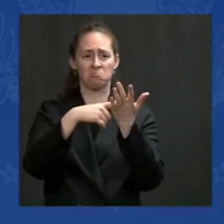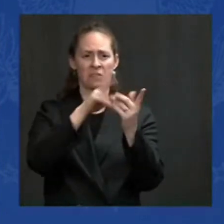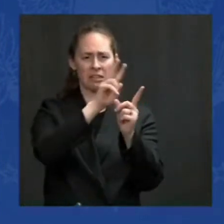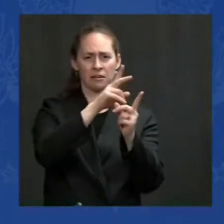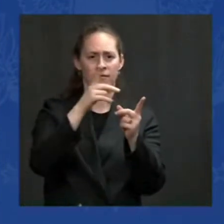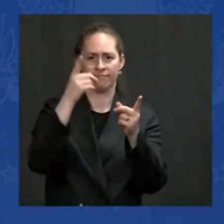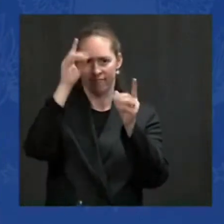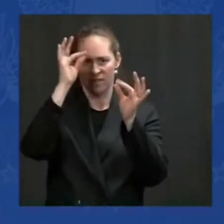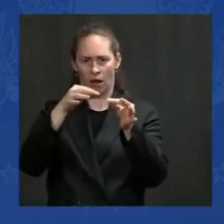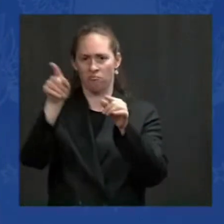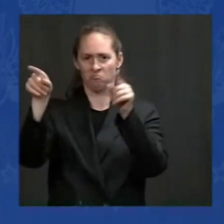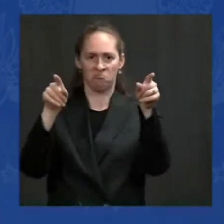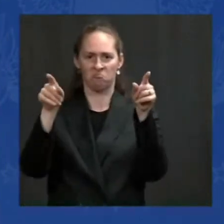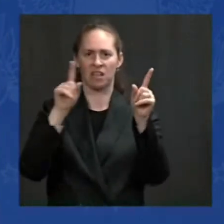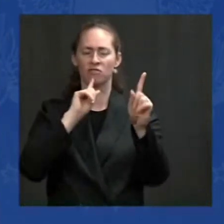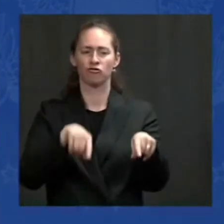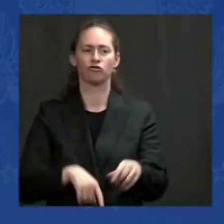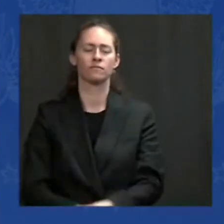Dr. Fauci?